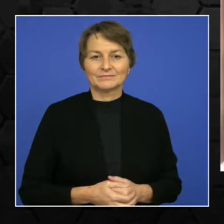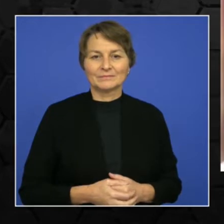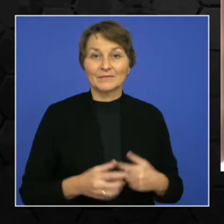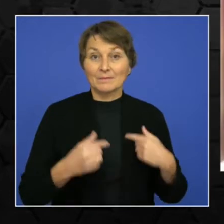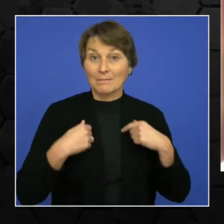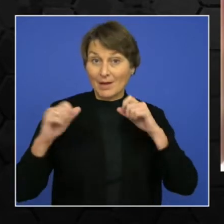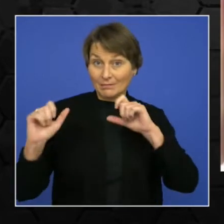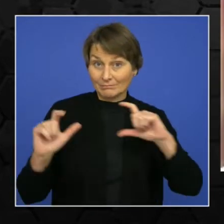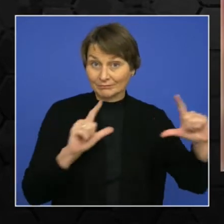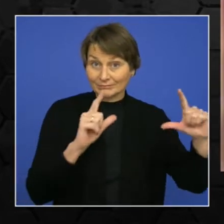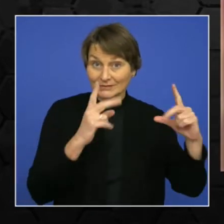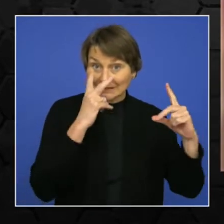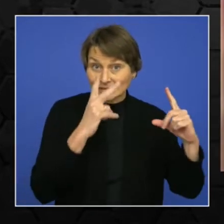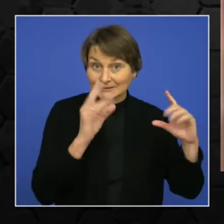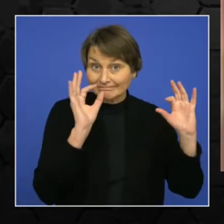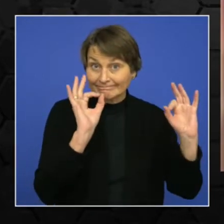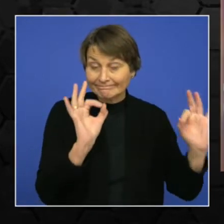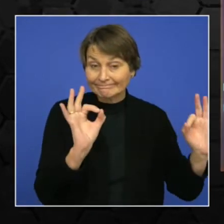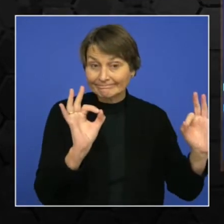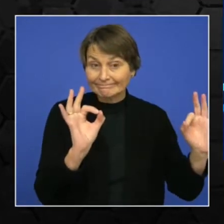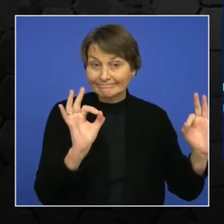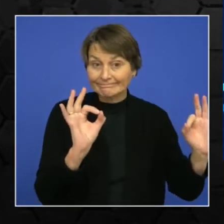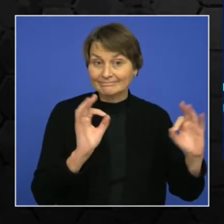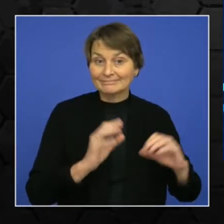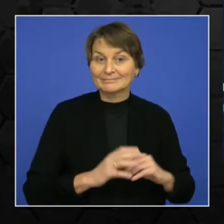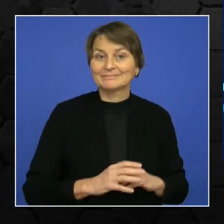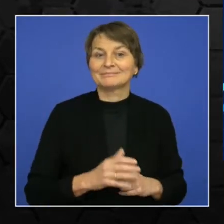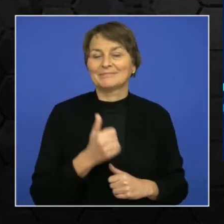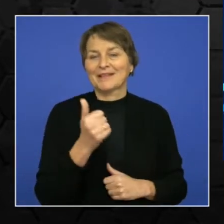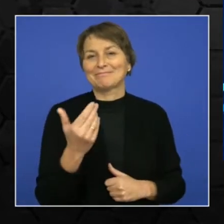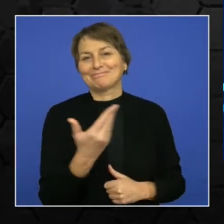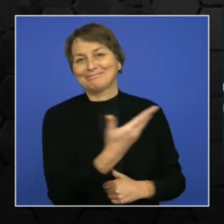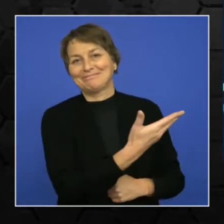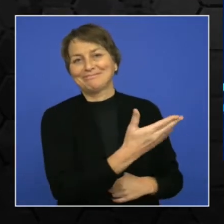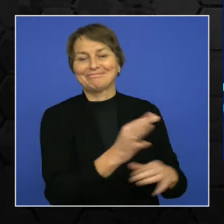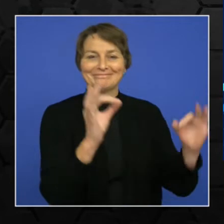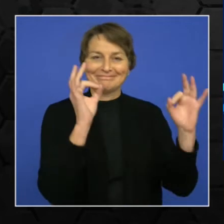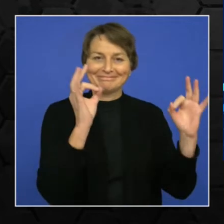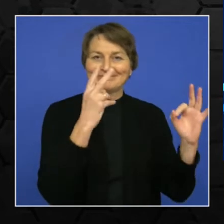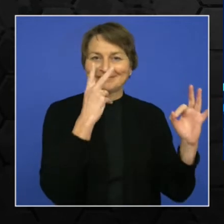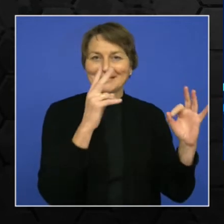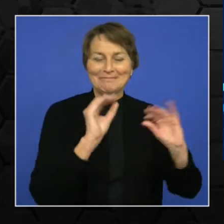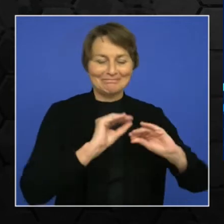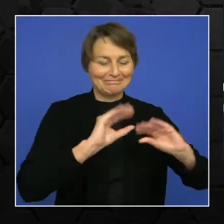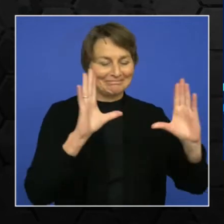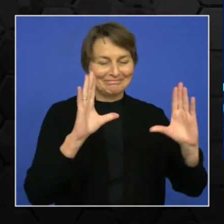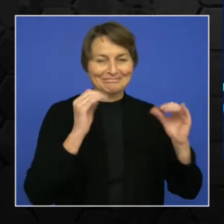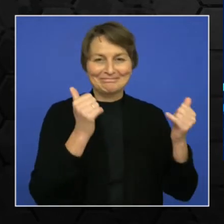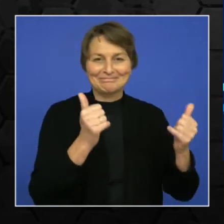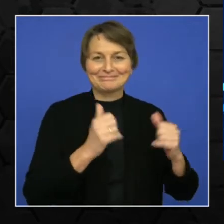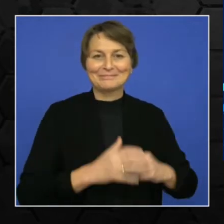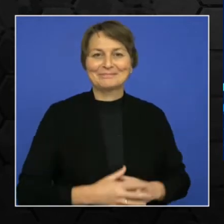Yes, we can see it. I think it'll be going live very soon. Yes, awesome. I can see it.